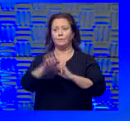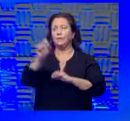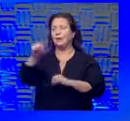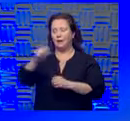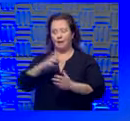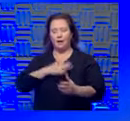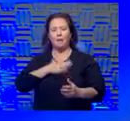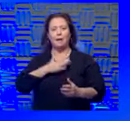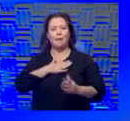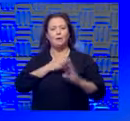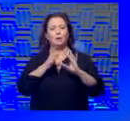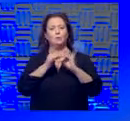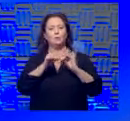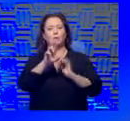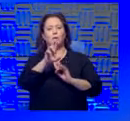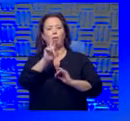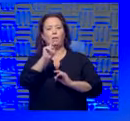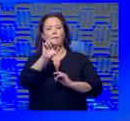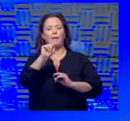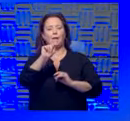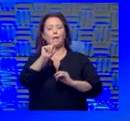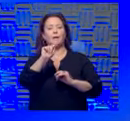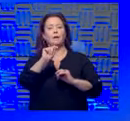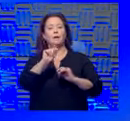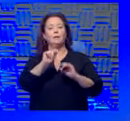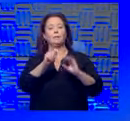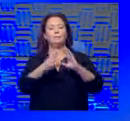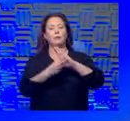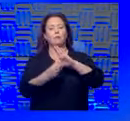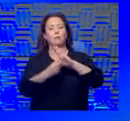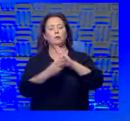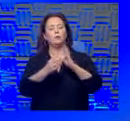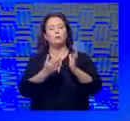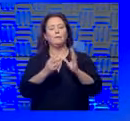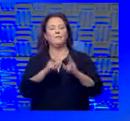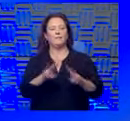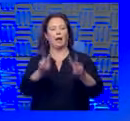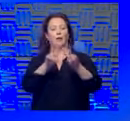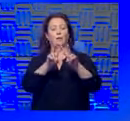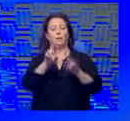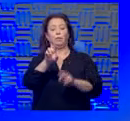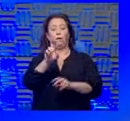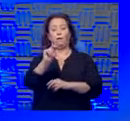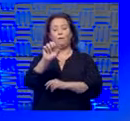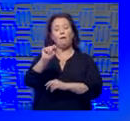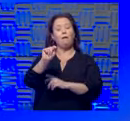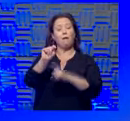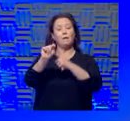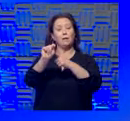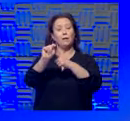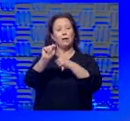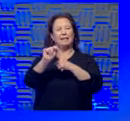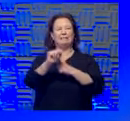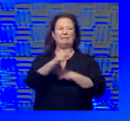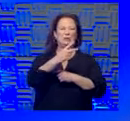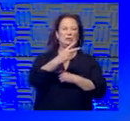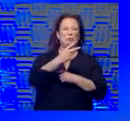naught, or the reproducibility value. So we think that the R naught is generally 2 to